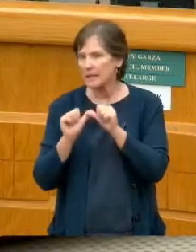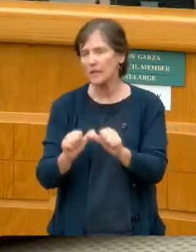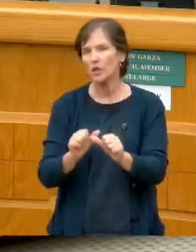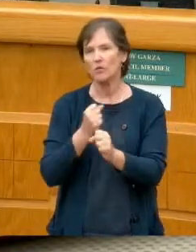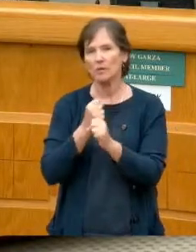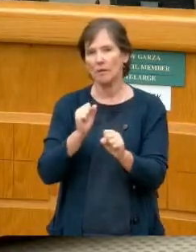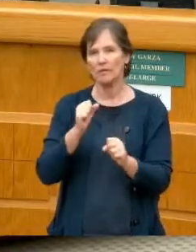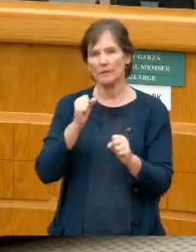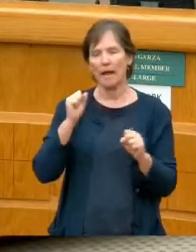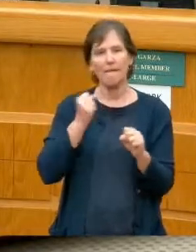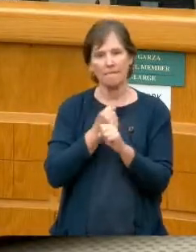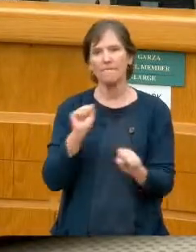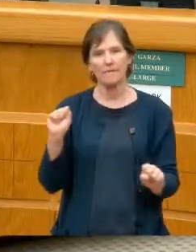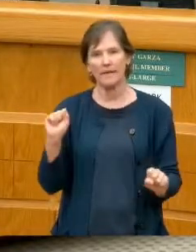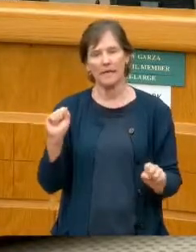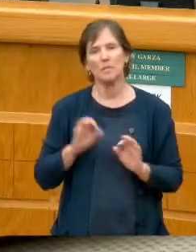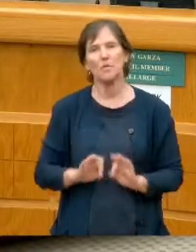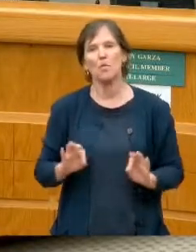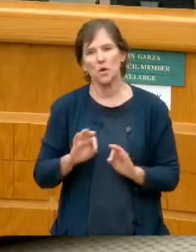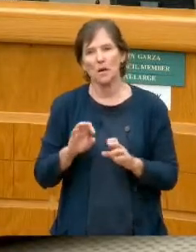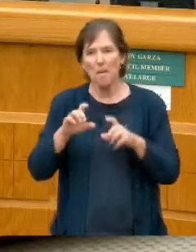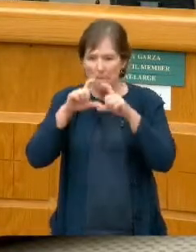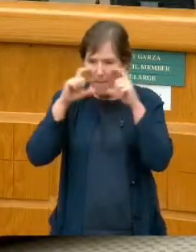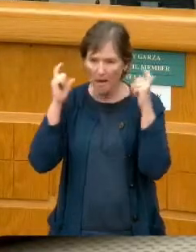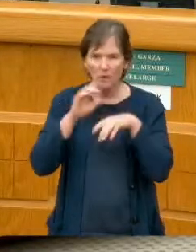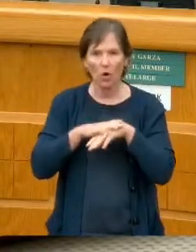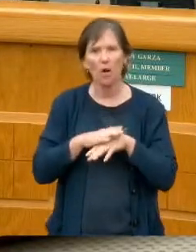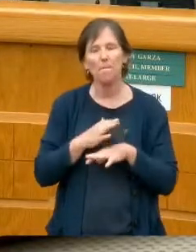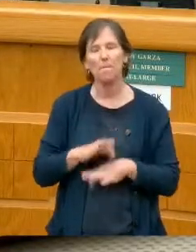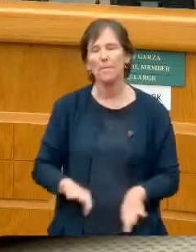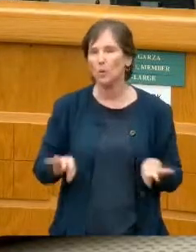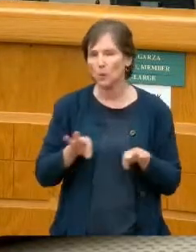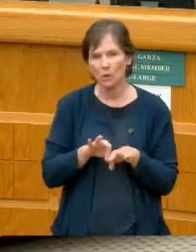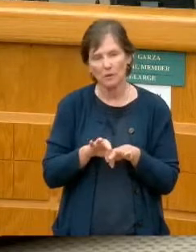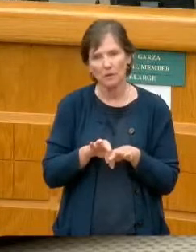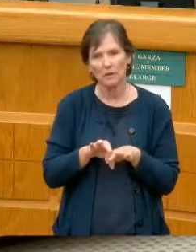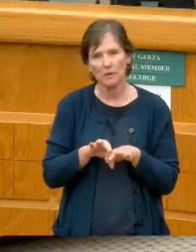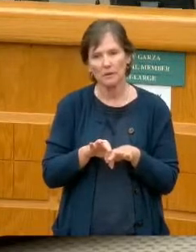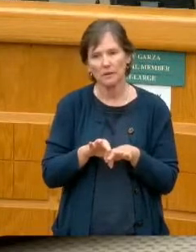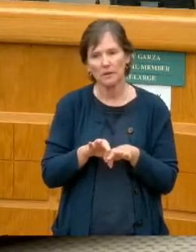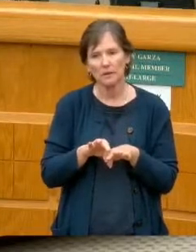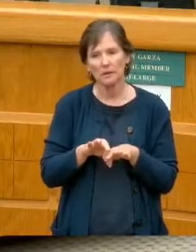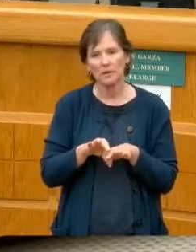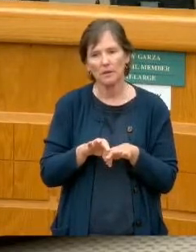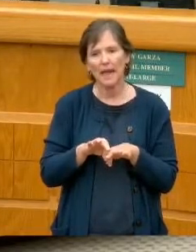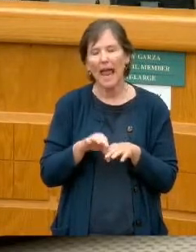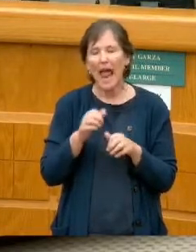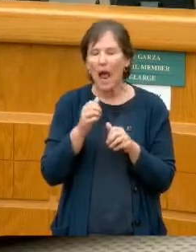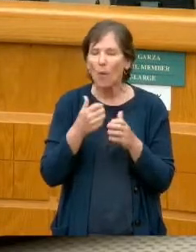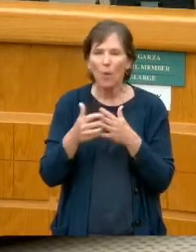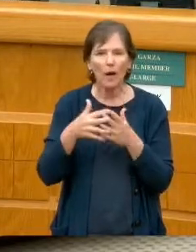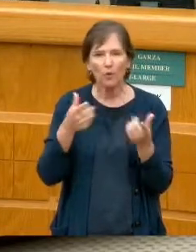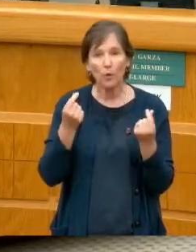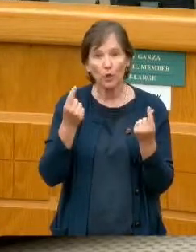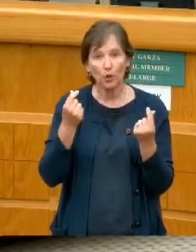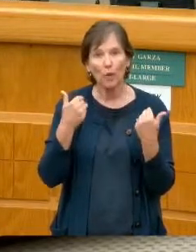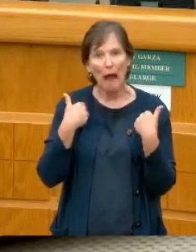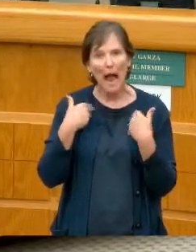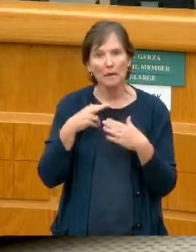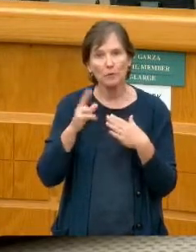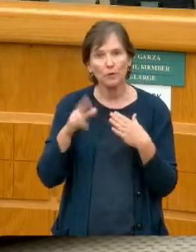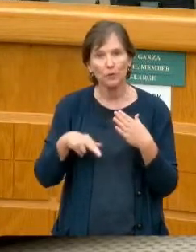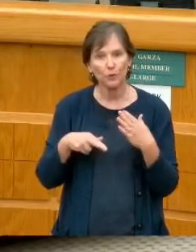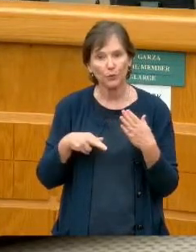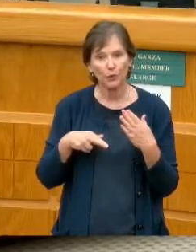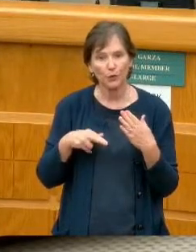I'm constantly reminded that everything we do has a consequence. There is such a cause